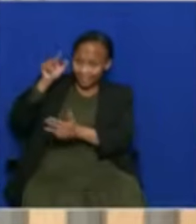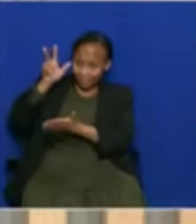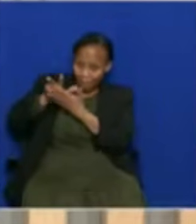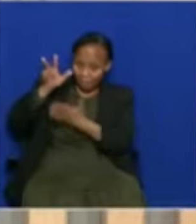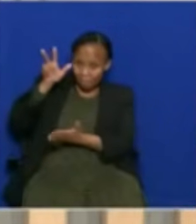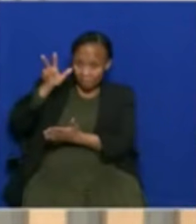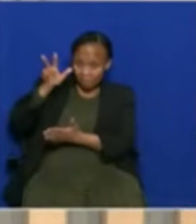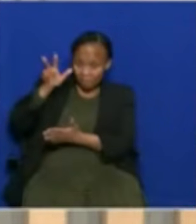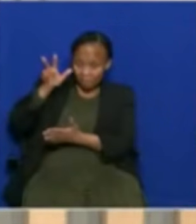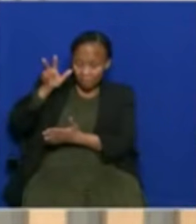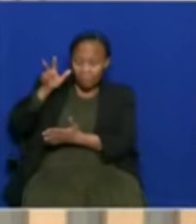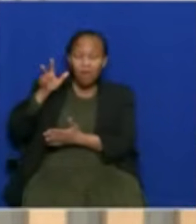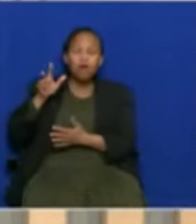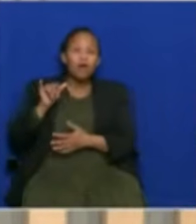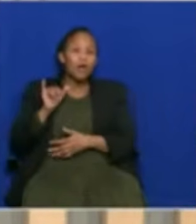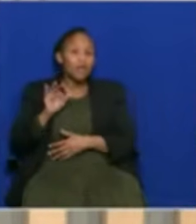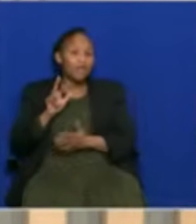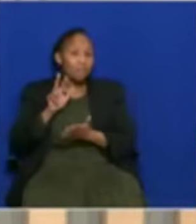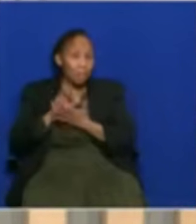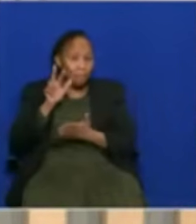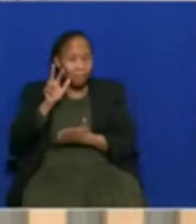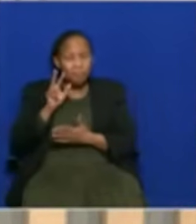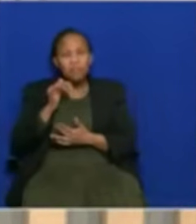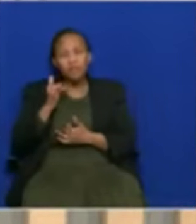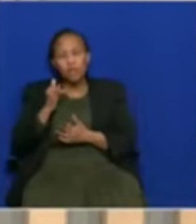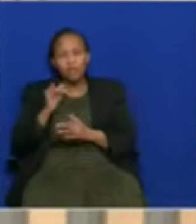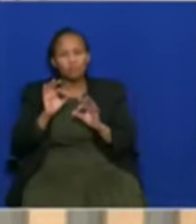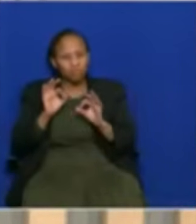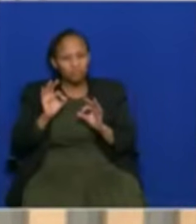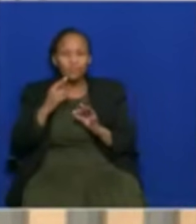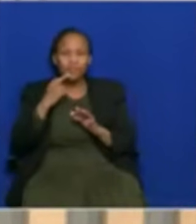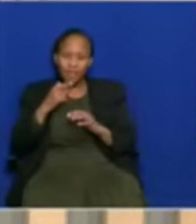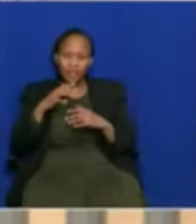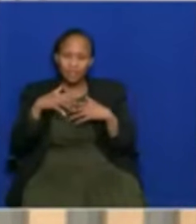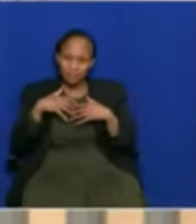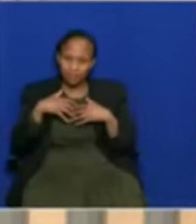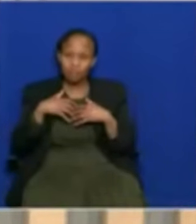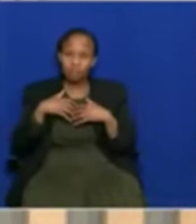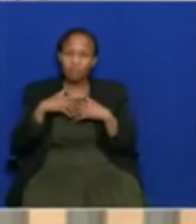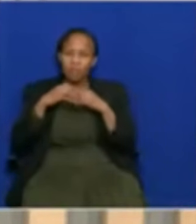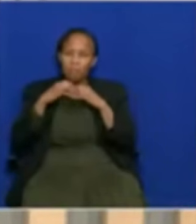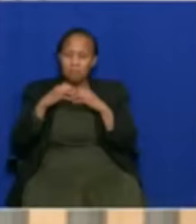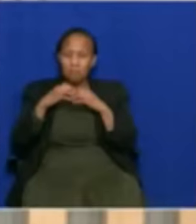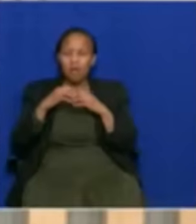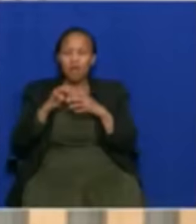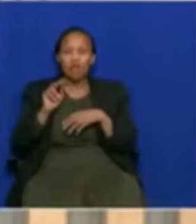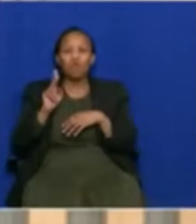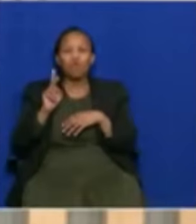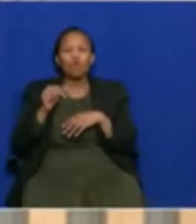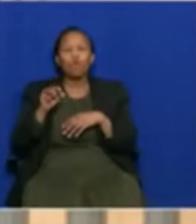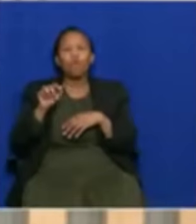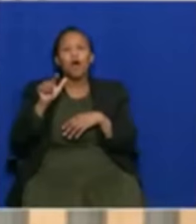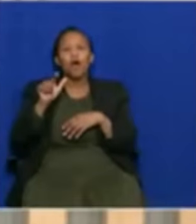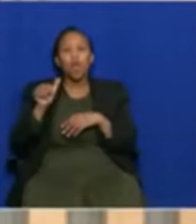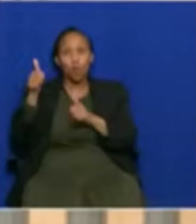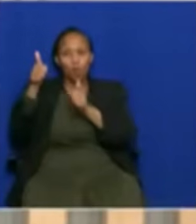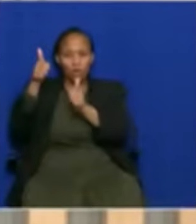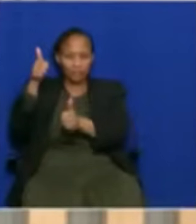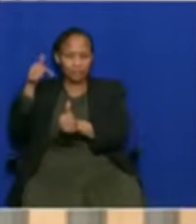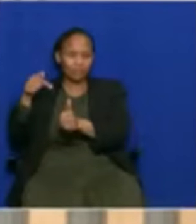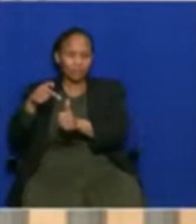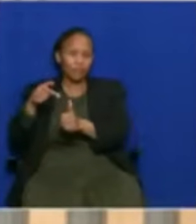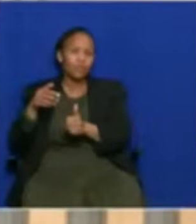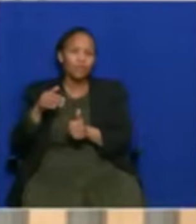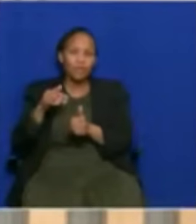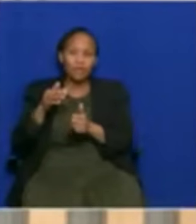appropriate to say that it was constituted by Khumalo, because it's subject to approval or rejection by the